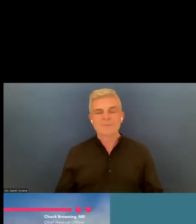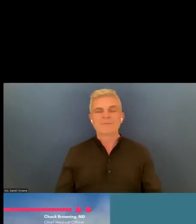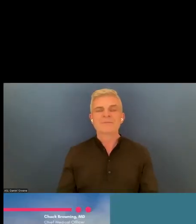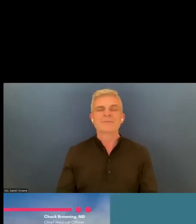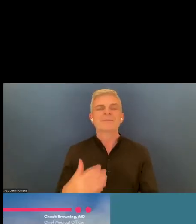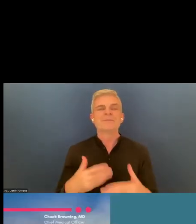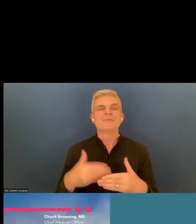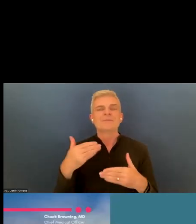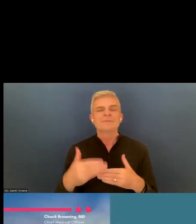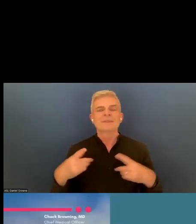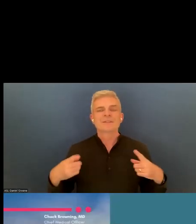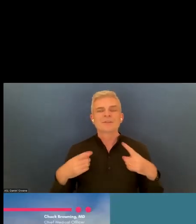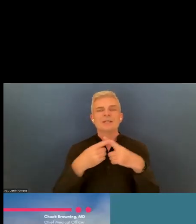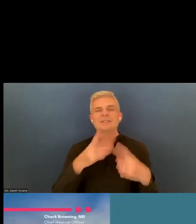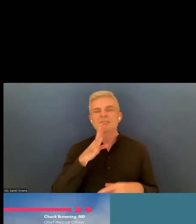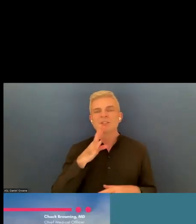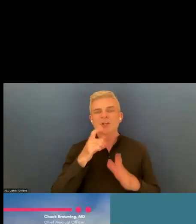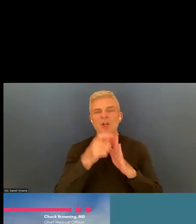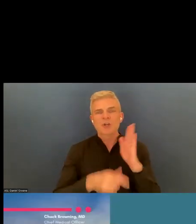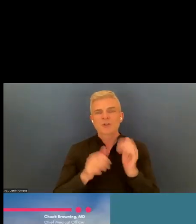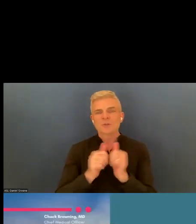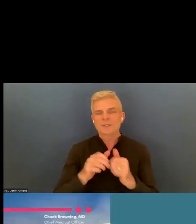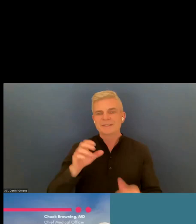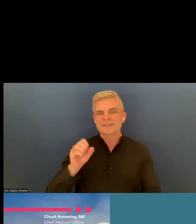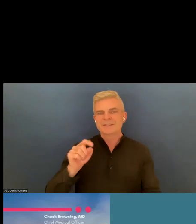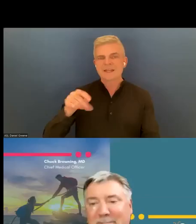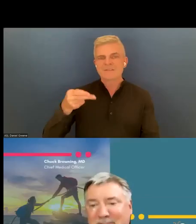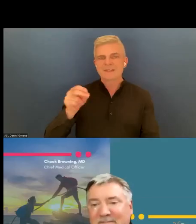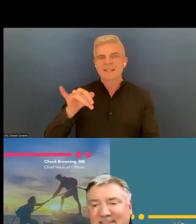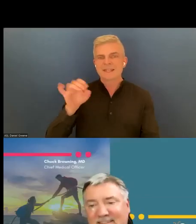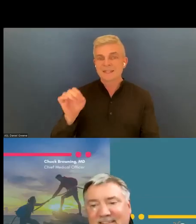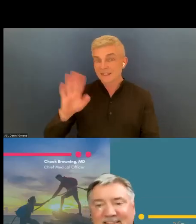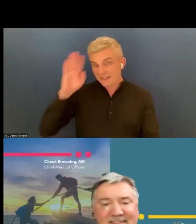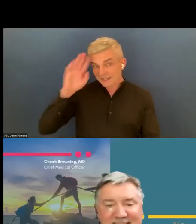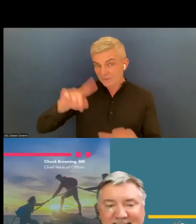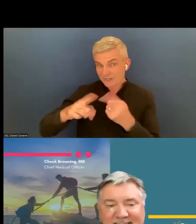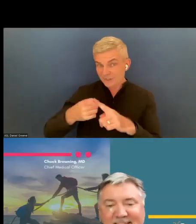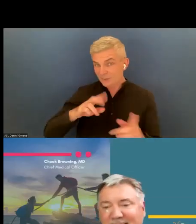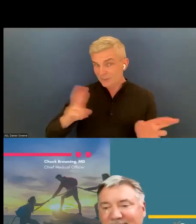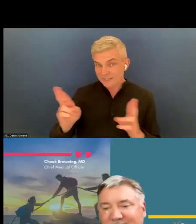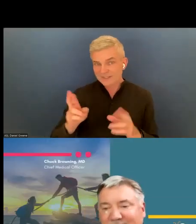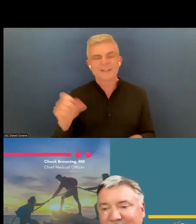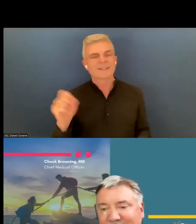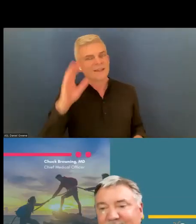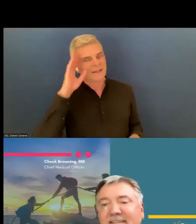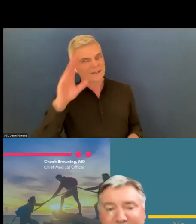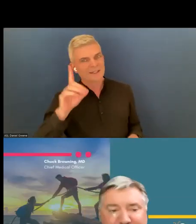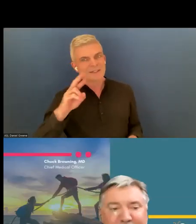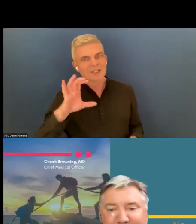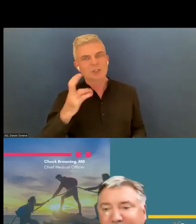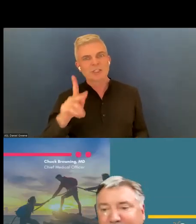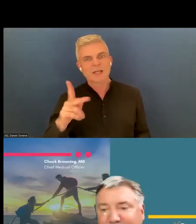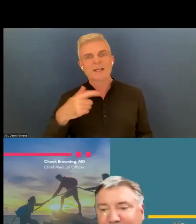article with Stephanie. Hey, friend, you ready? Hi, Dr. Chuck. Yeah, so I'm going to bring on Chris Appleton. He's